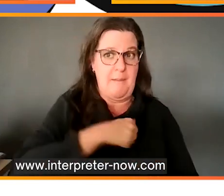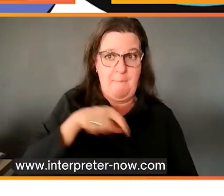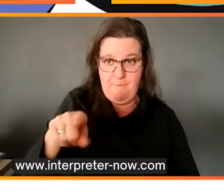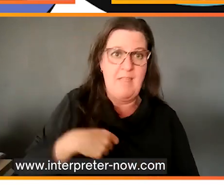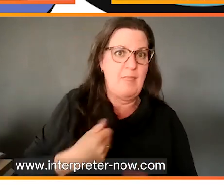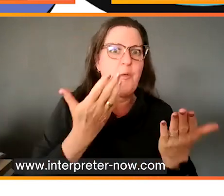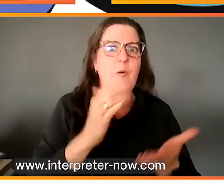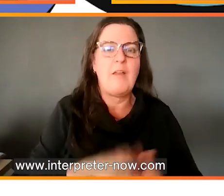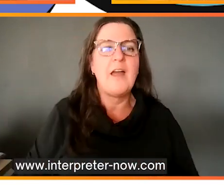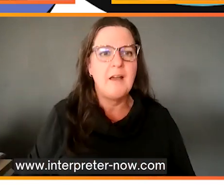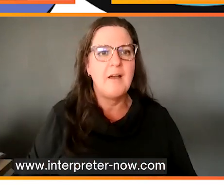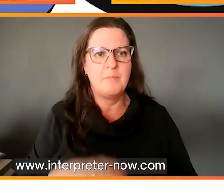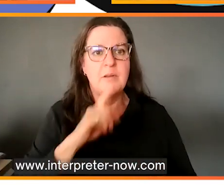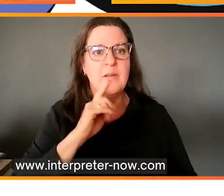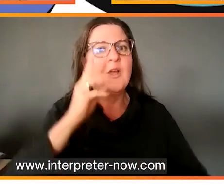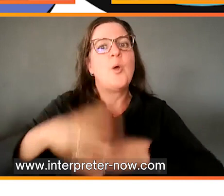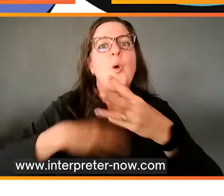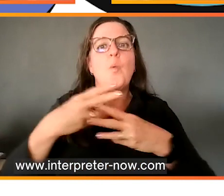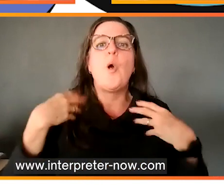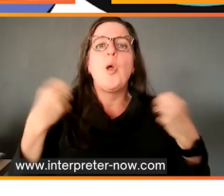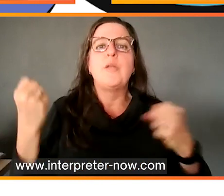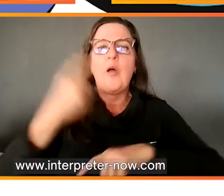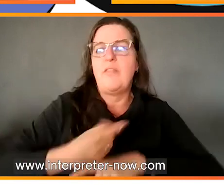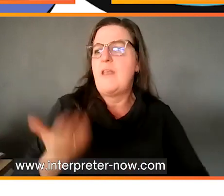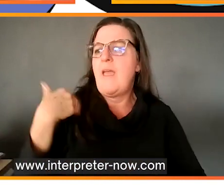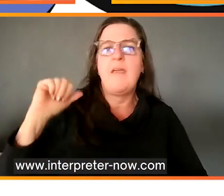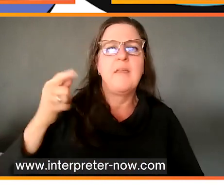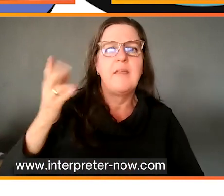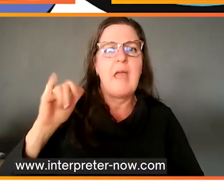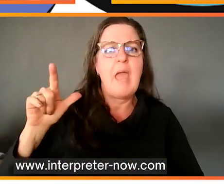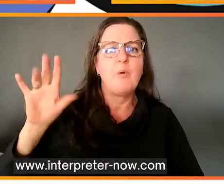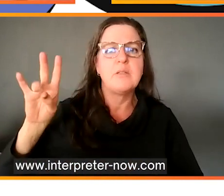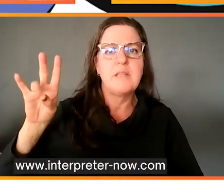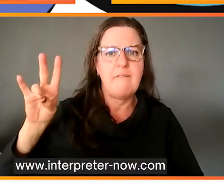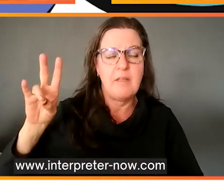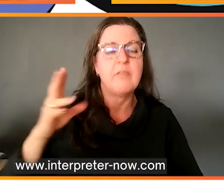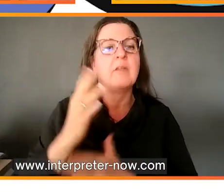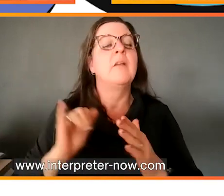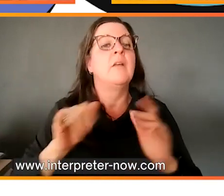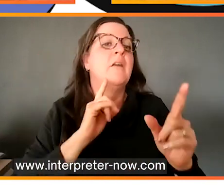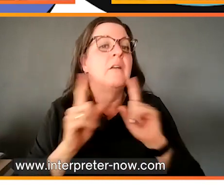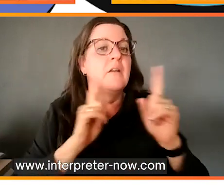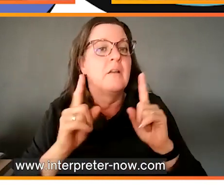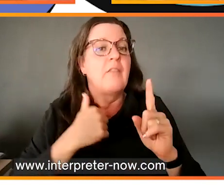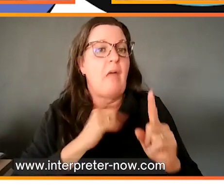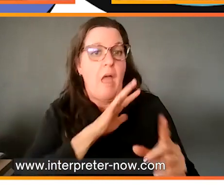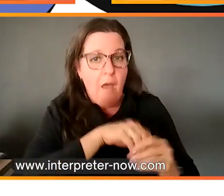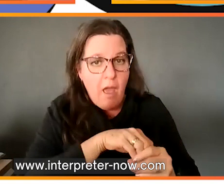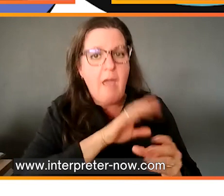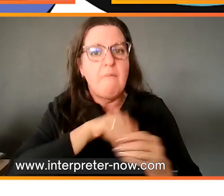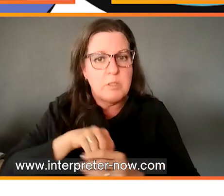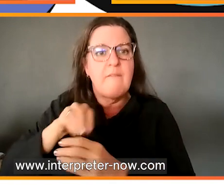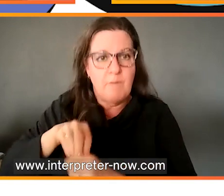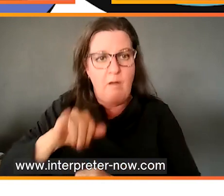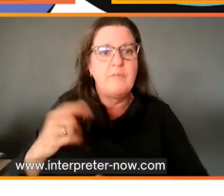And I love that you brought that up. I mean, it was World Health Day on April 7th, right? And just, some of the